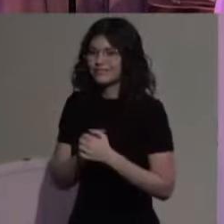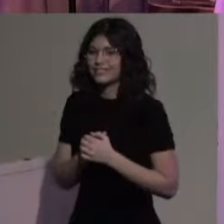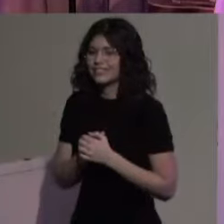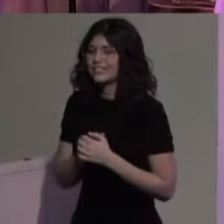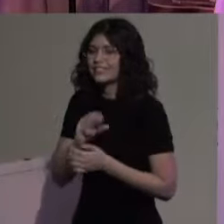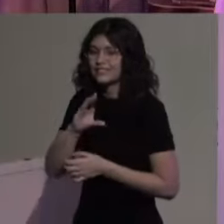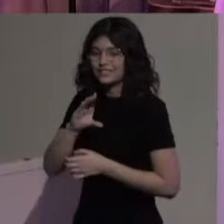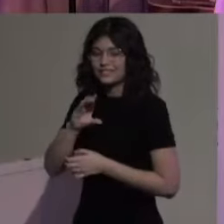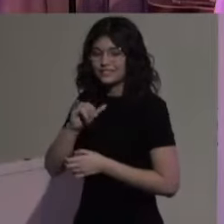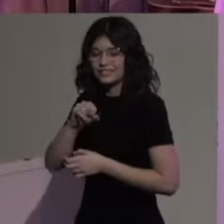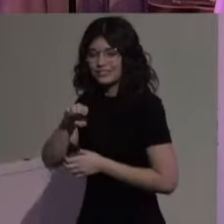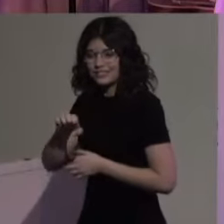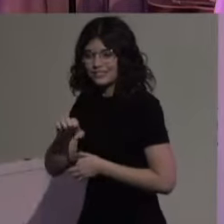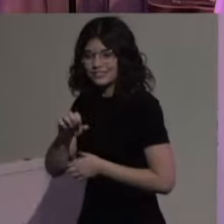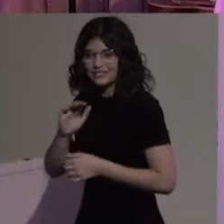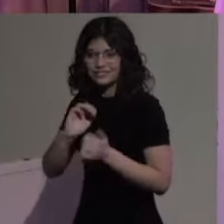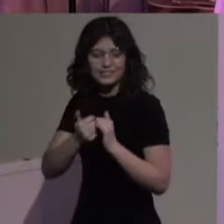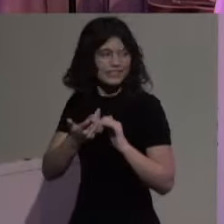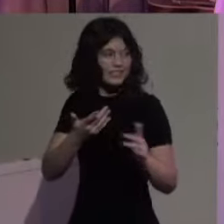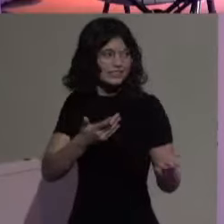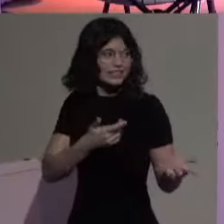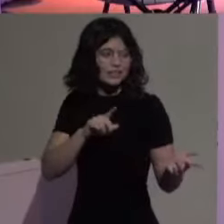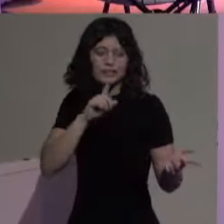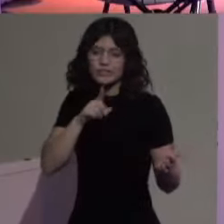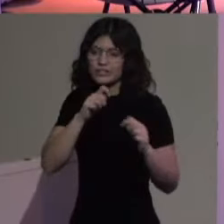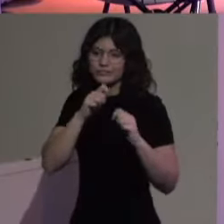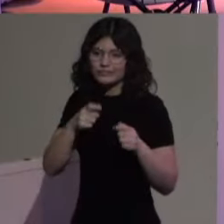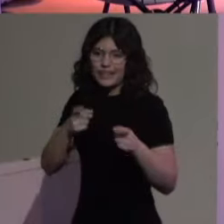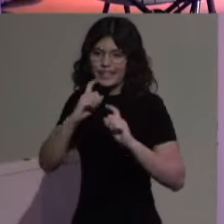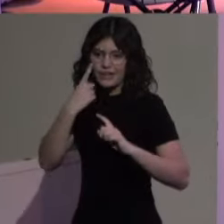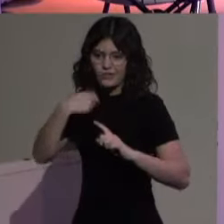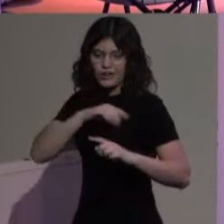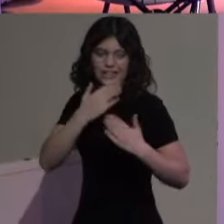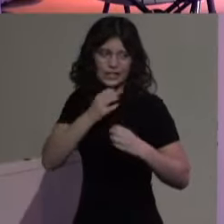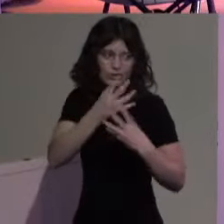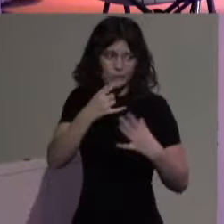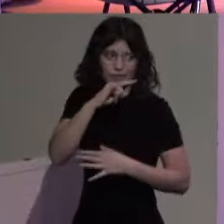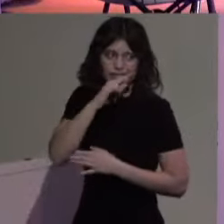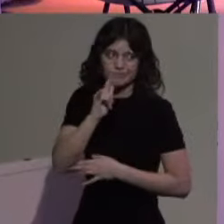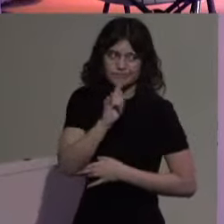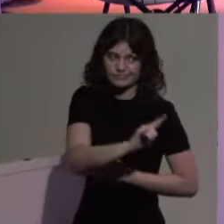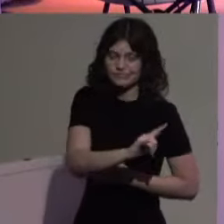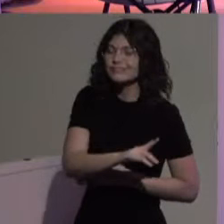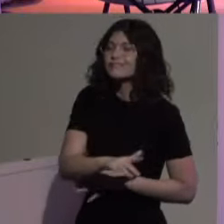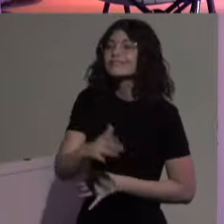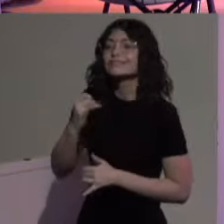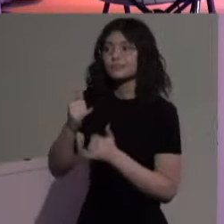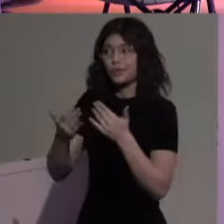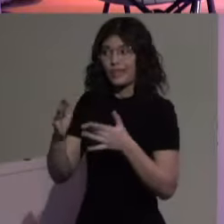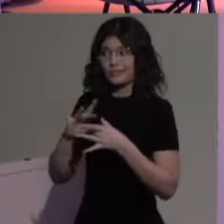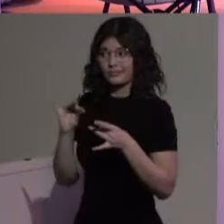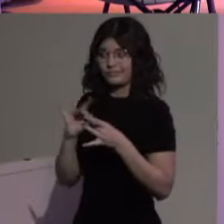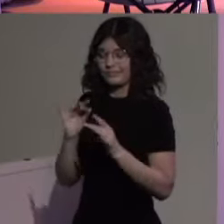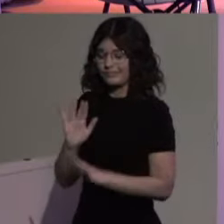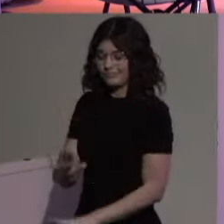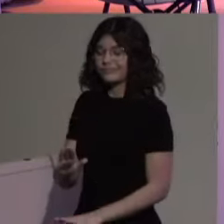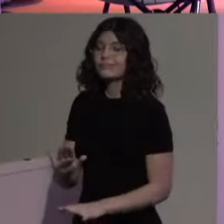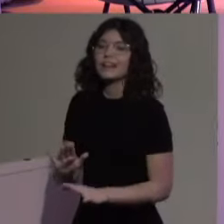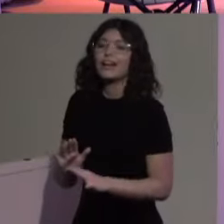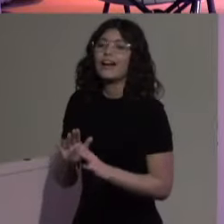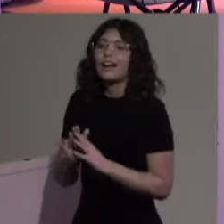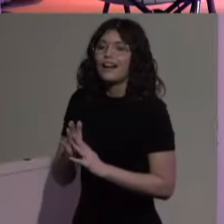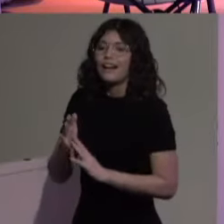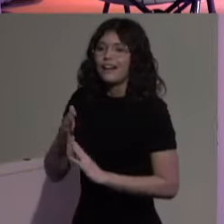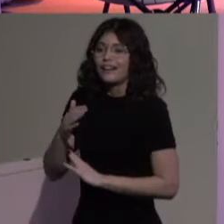Cassie has been such a blessing and a gift to us. Thank you so much, Cassie. The kids love you. And the last thing I want to say is I